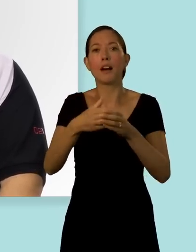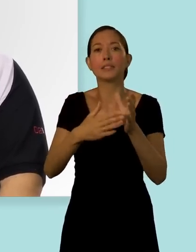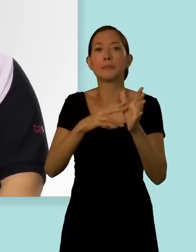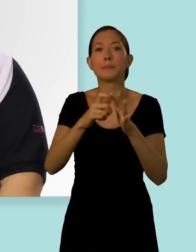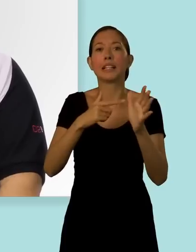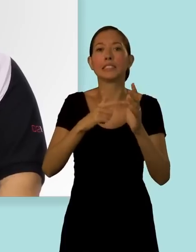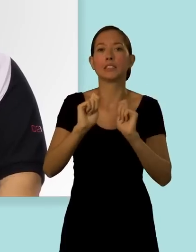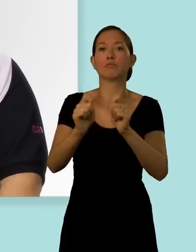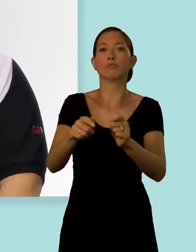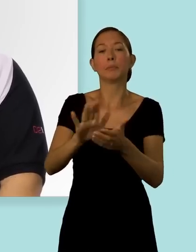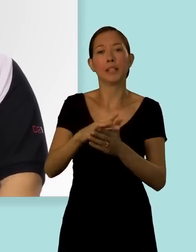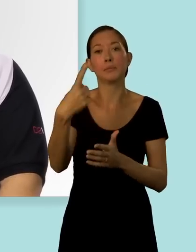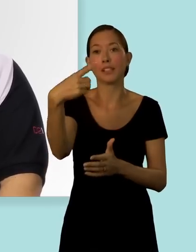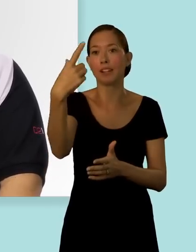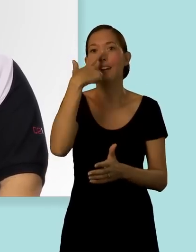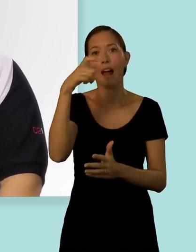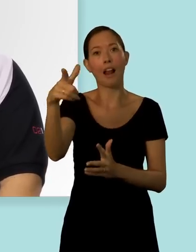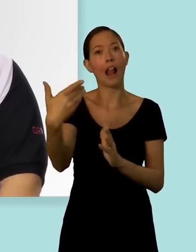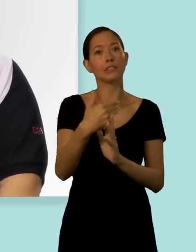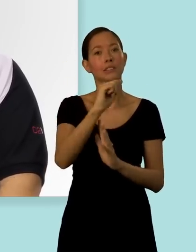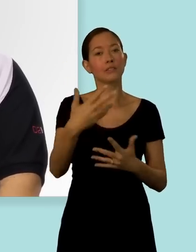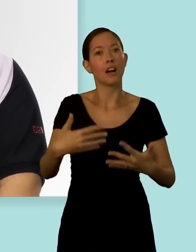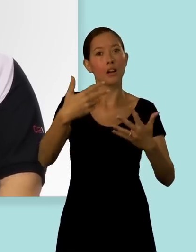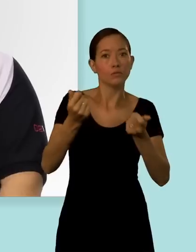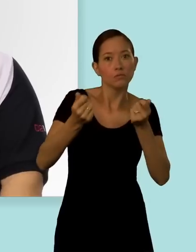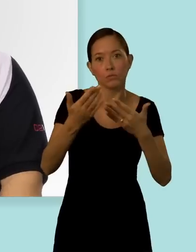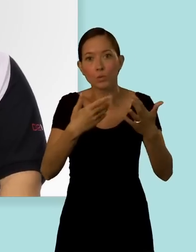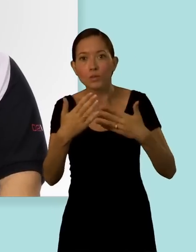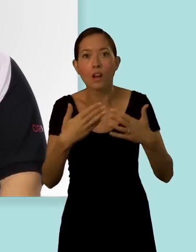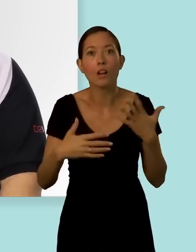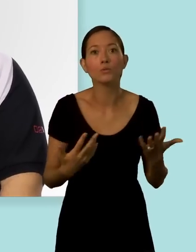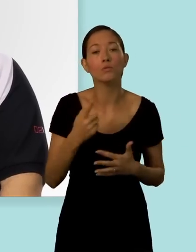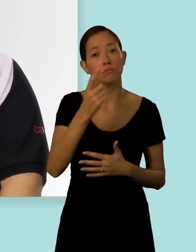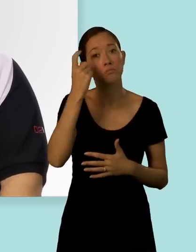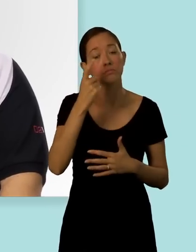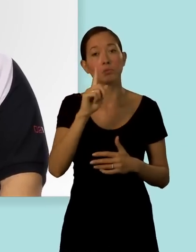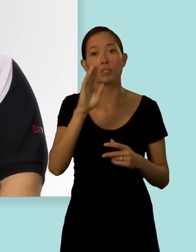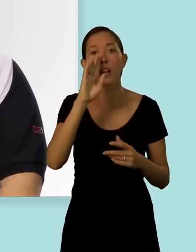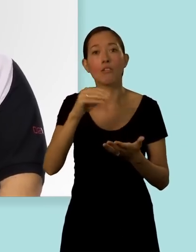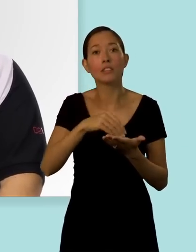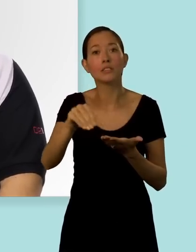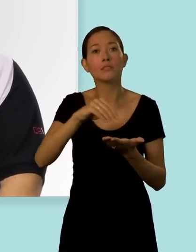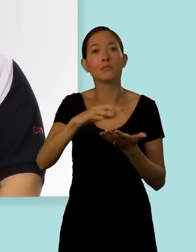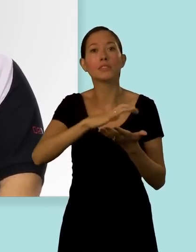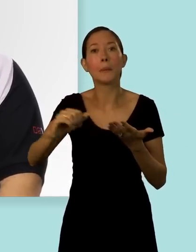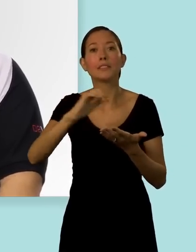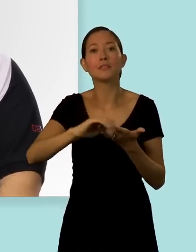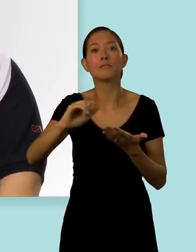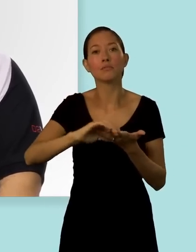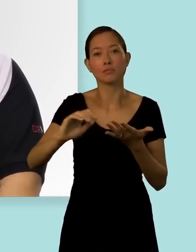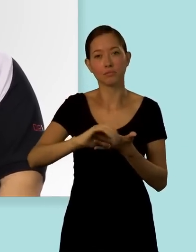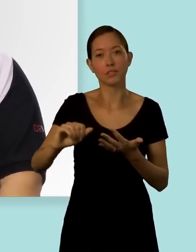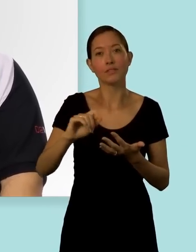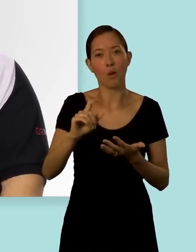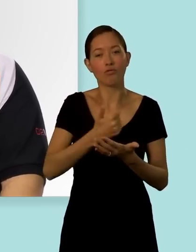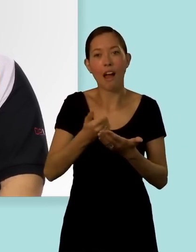mandate. This allows someone else to deal with your account. Consider setting up direct debits for regular payments such as gas and electricity